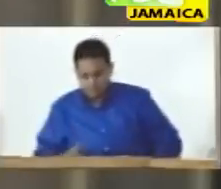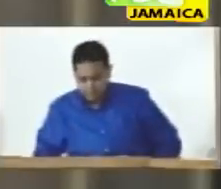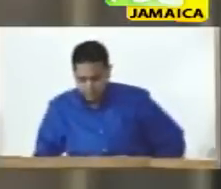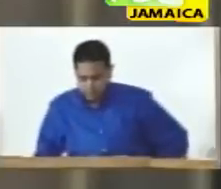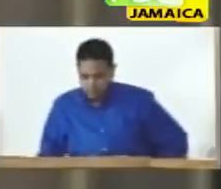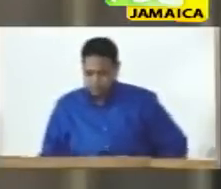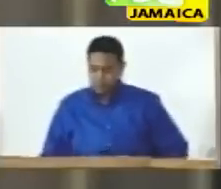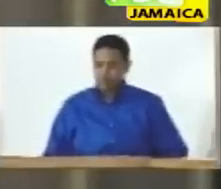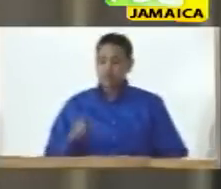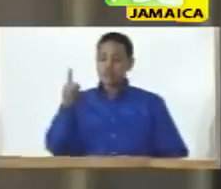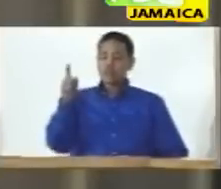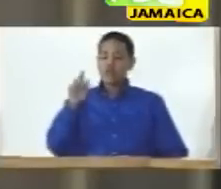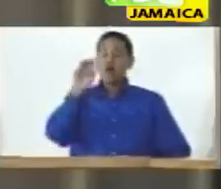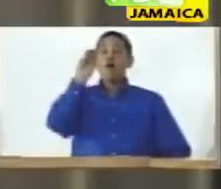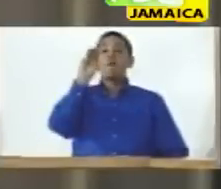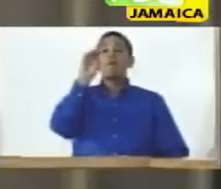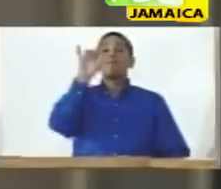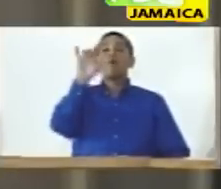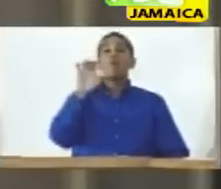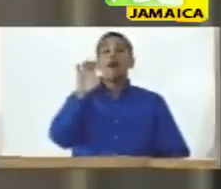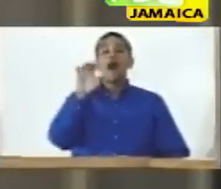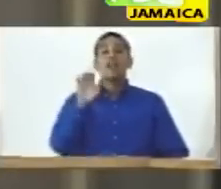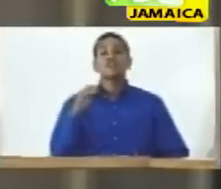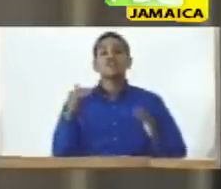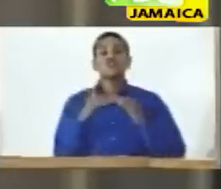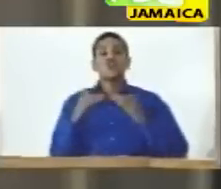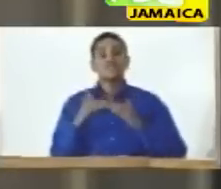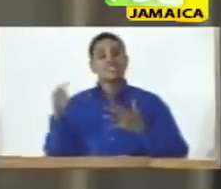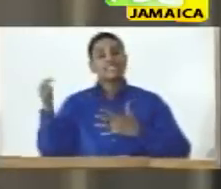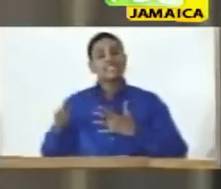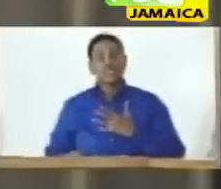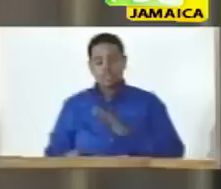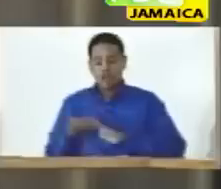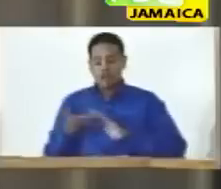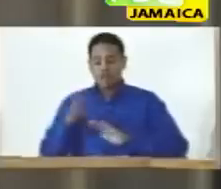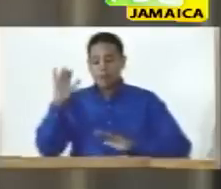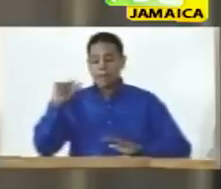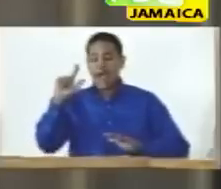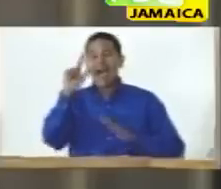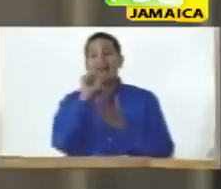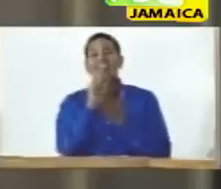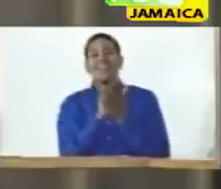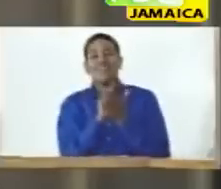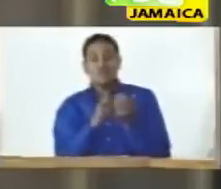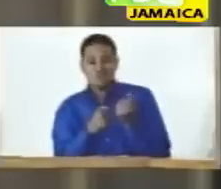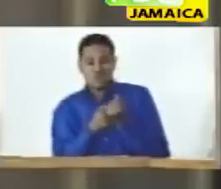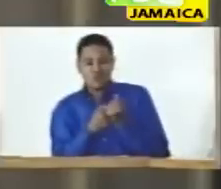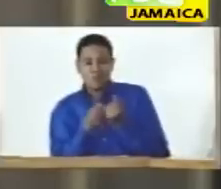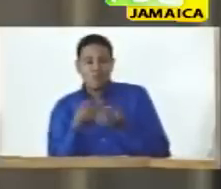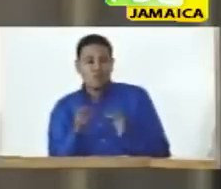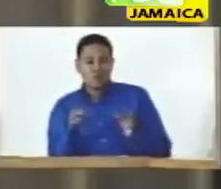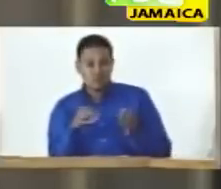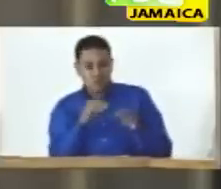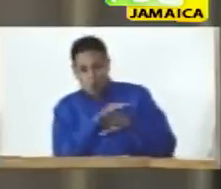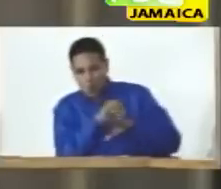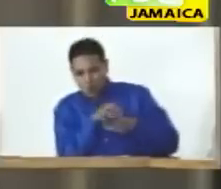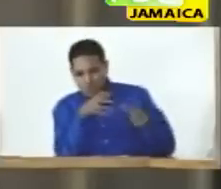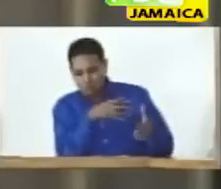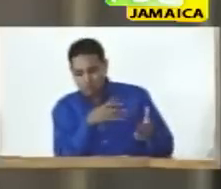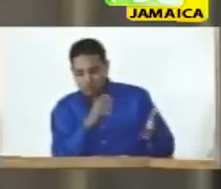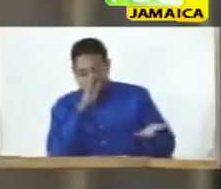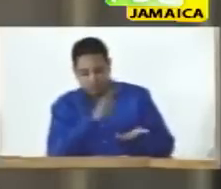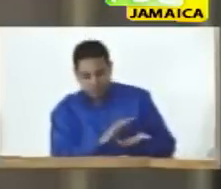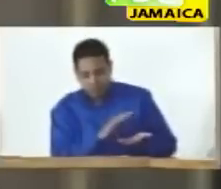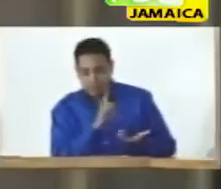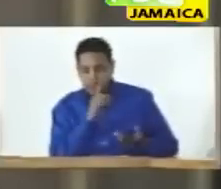The Mobile Justice Initiative, operated by the Legal Aid Council, offers flexibility in the provision of